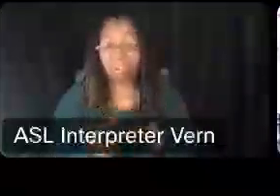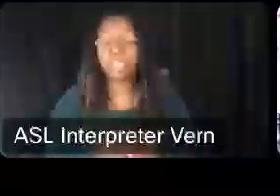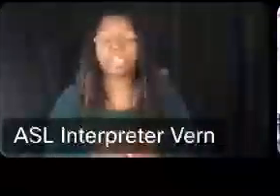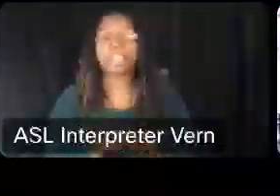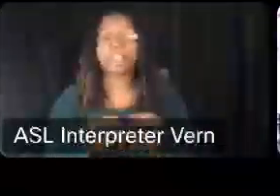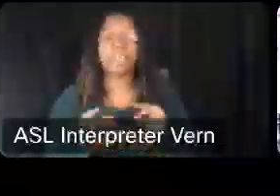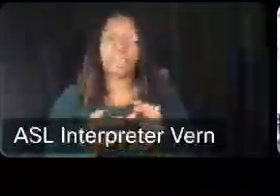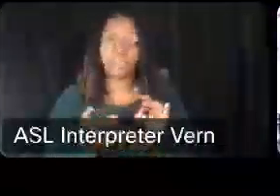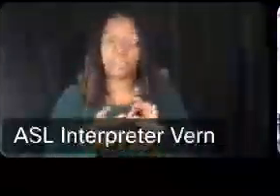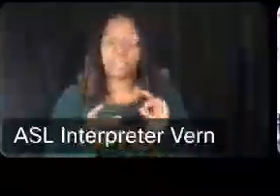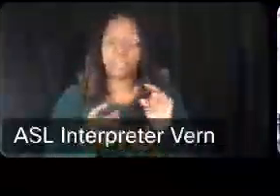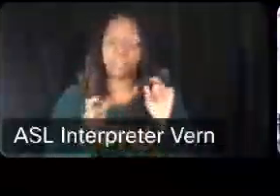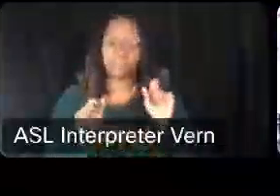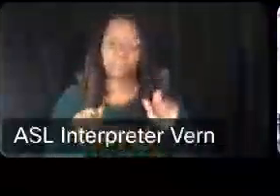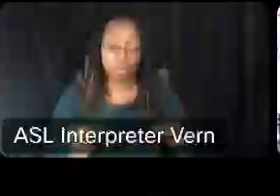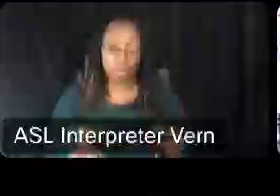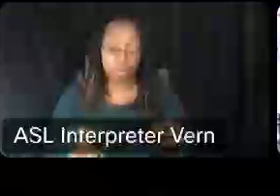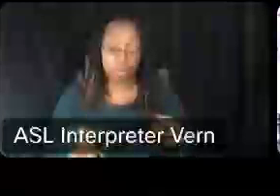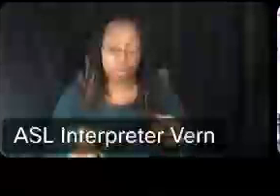that helps to